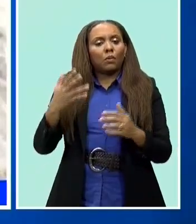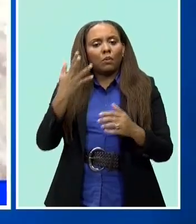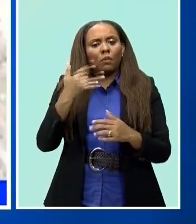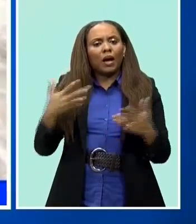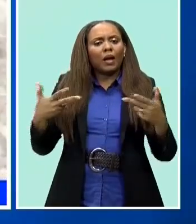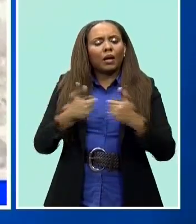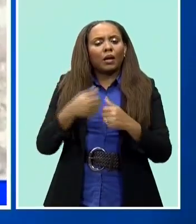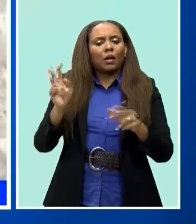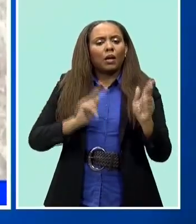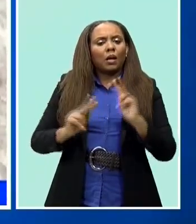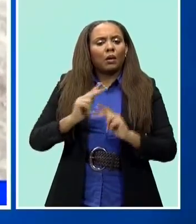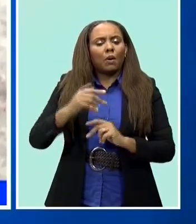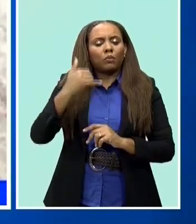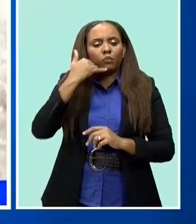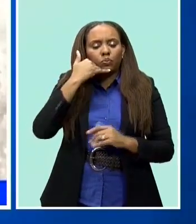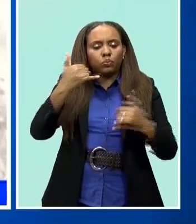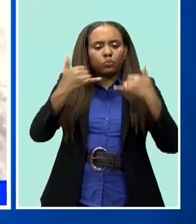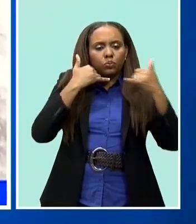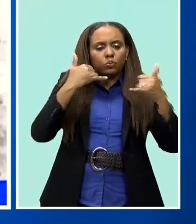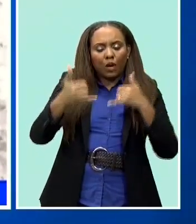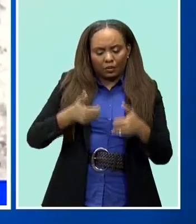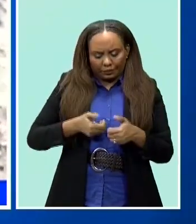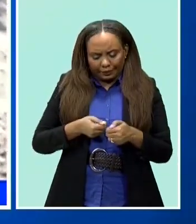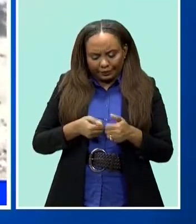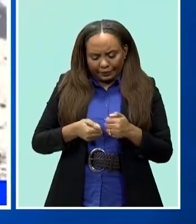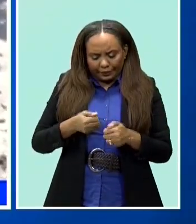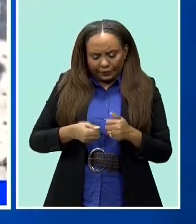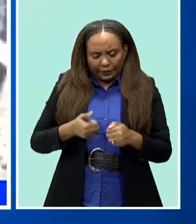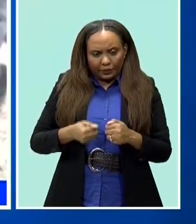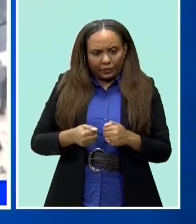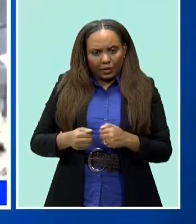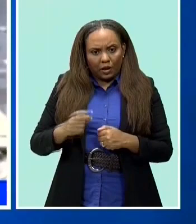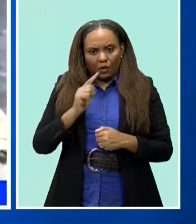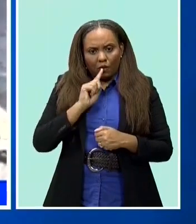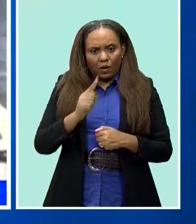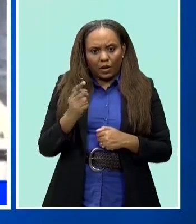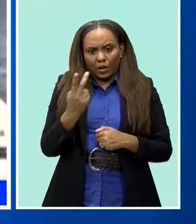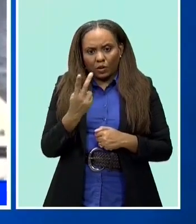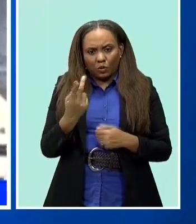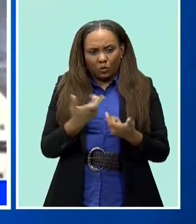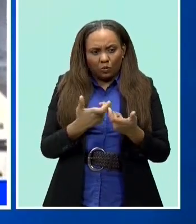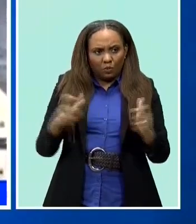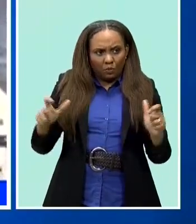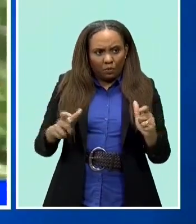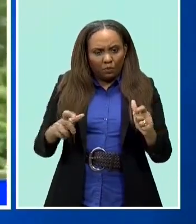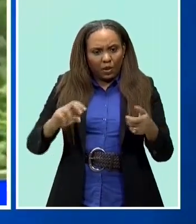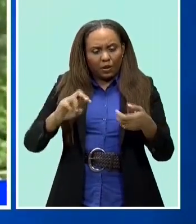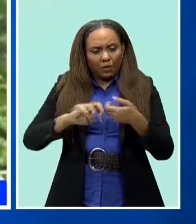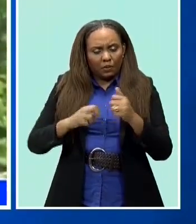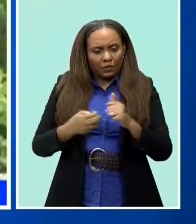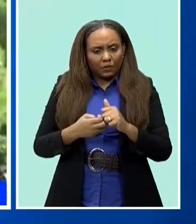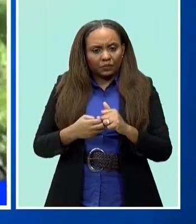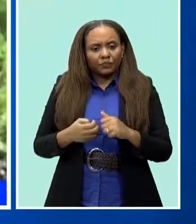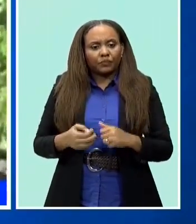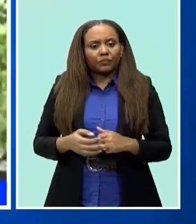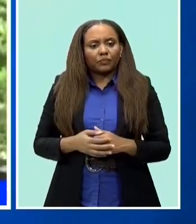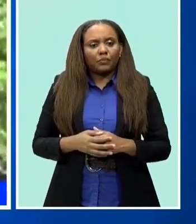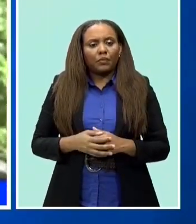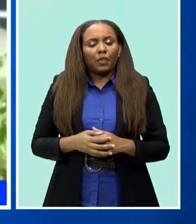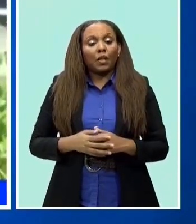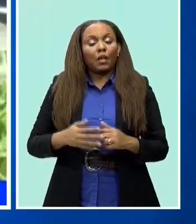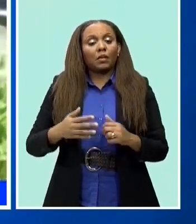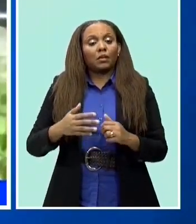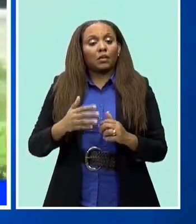and excessive speeding on the nation's road are 2 of the major reasons for vehicular accidents. In light of this, the